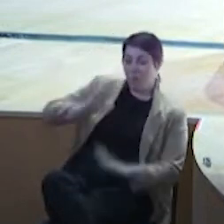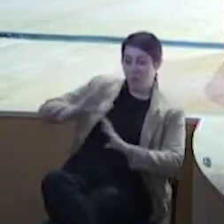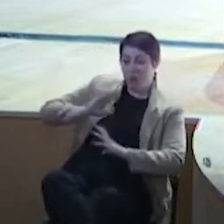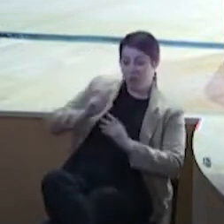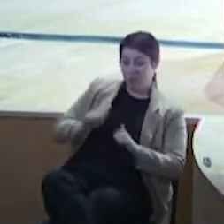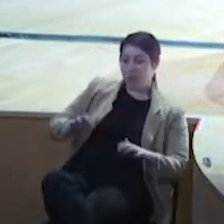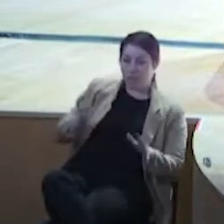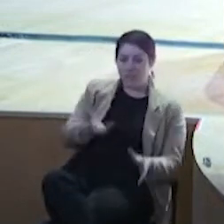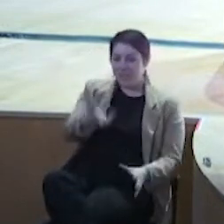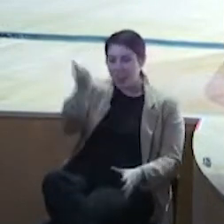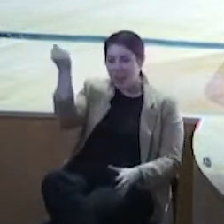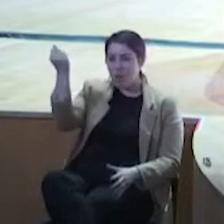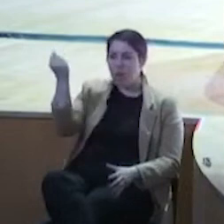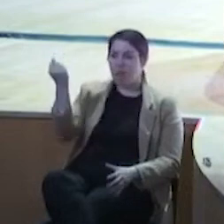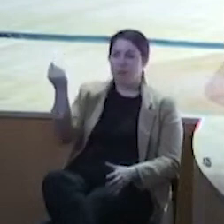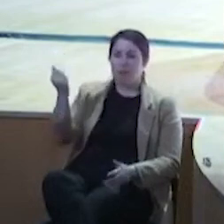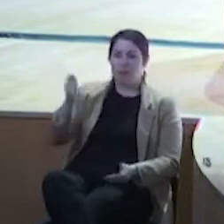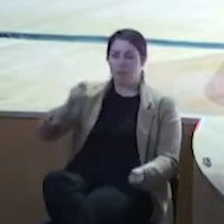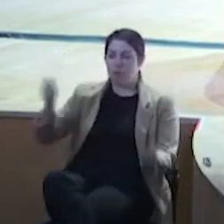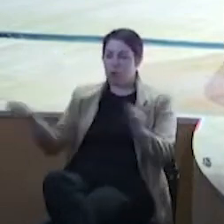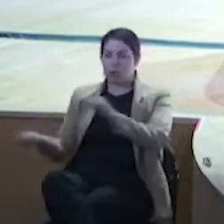have been altered.